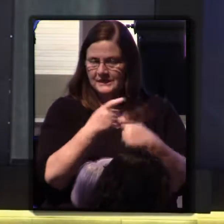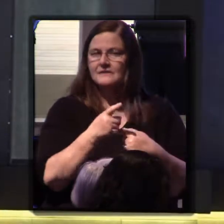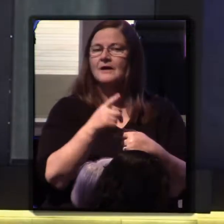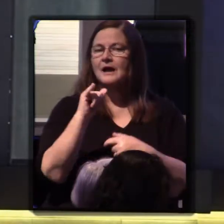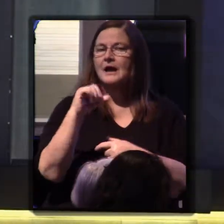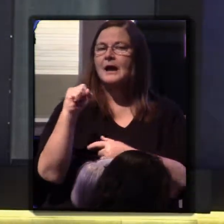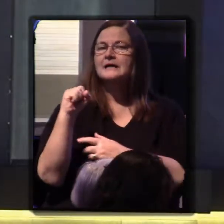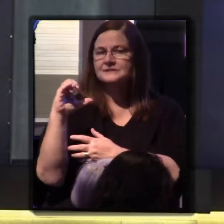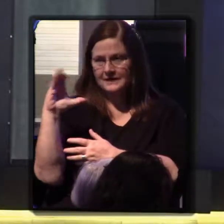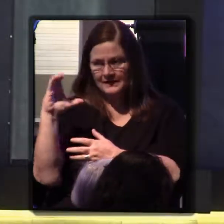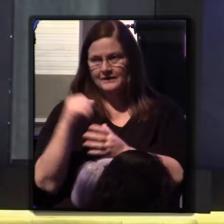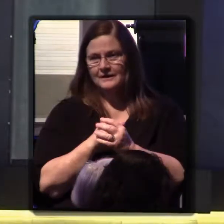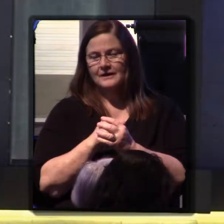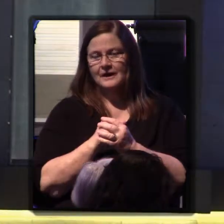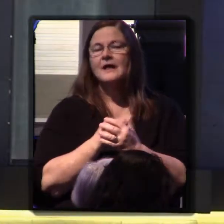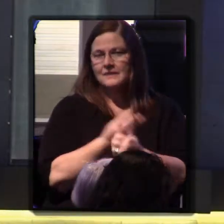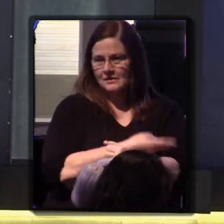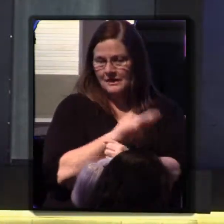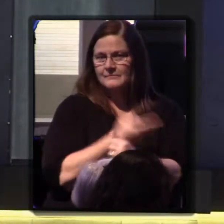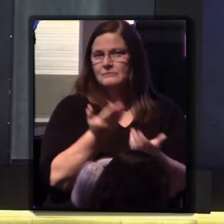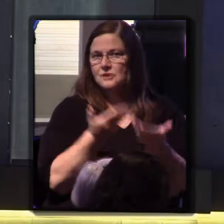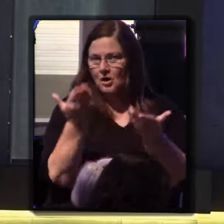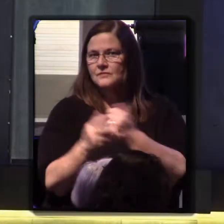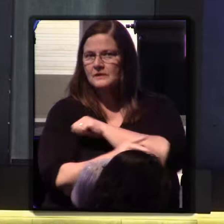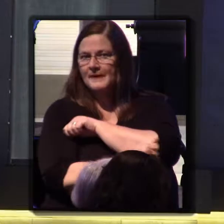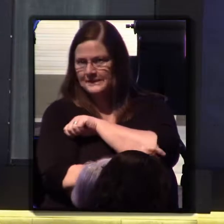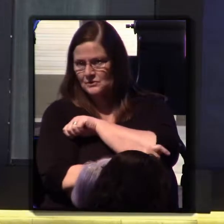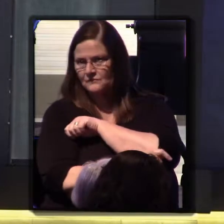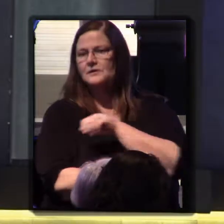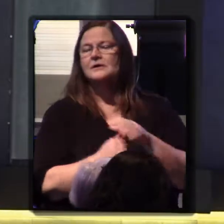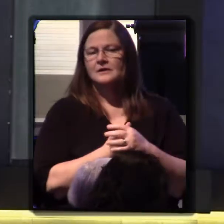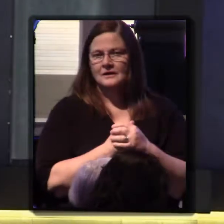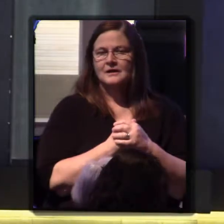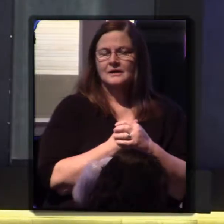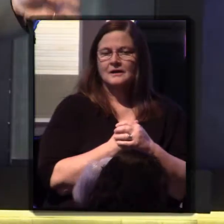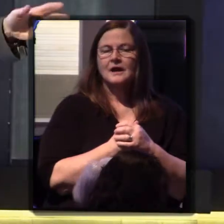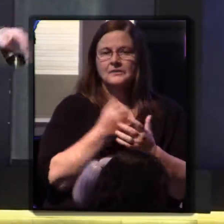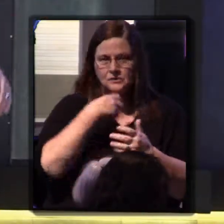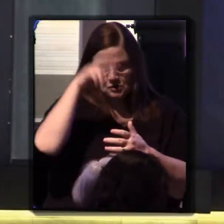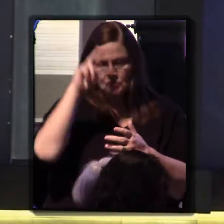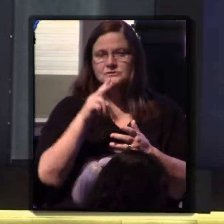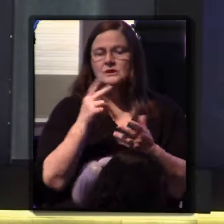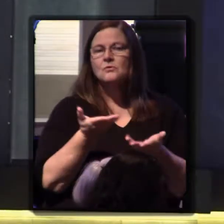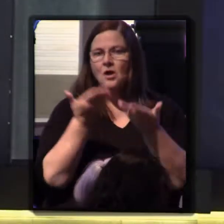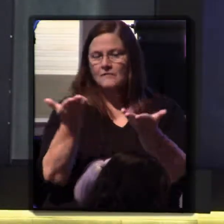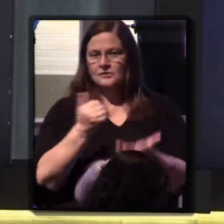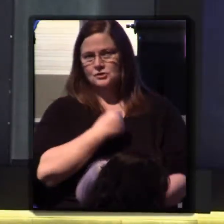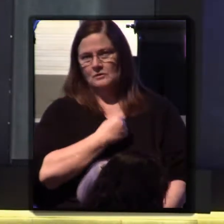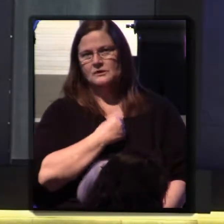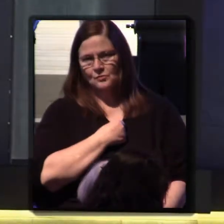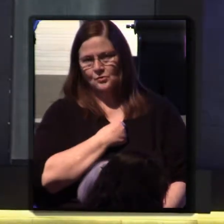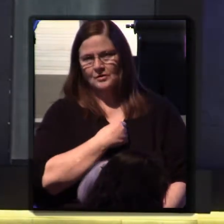stead, and the goats and the lambs that were offered, the lamb that was offered at Passover, and the goats that were